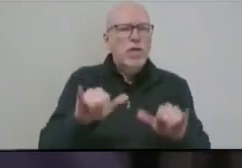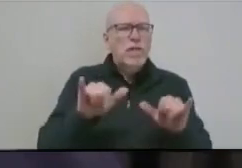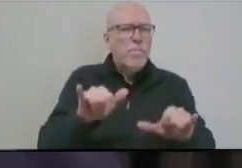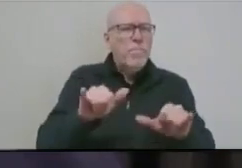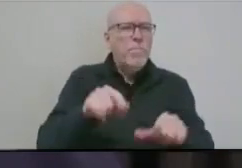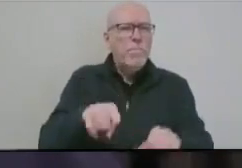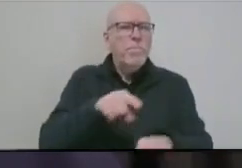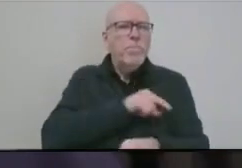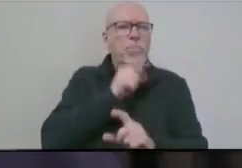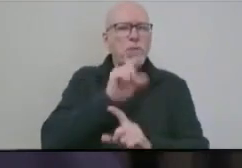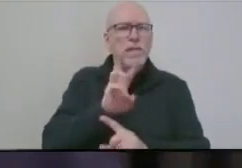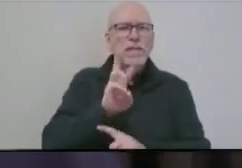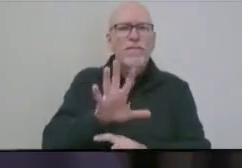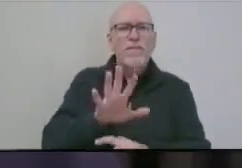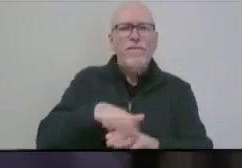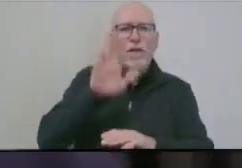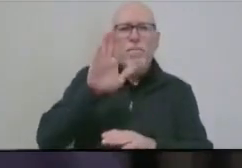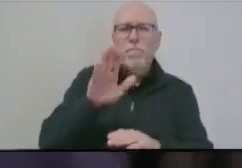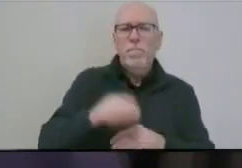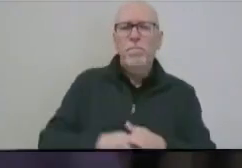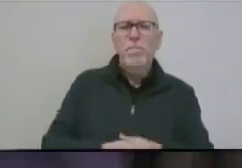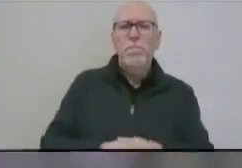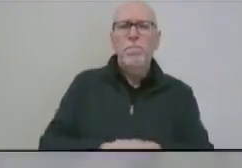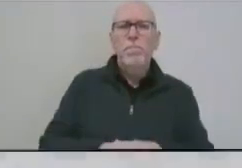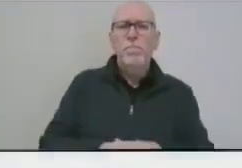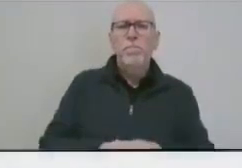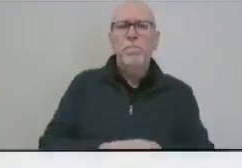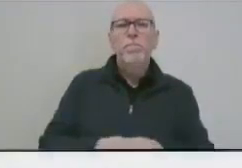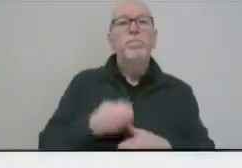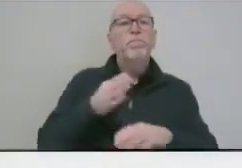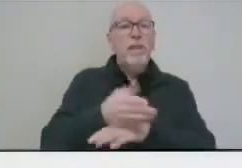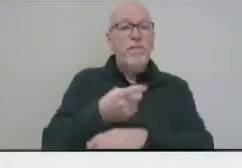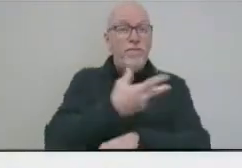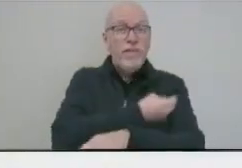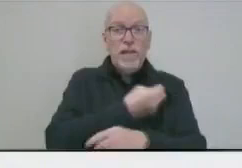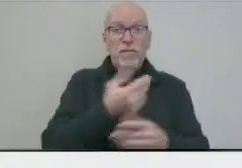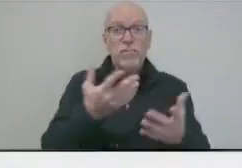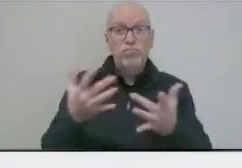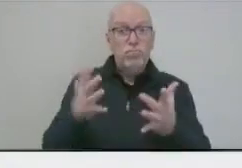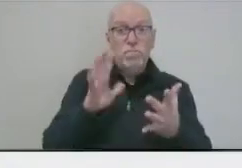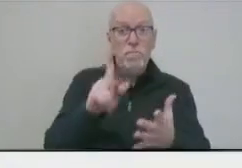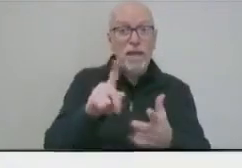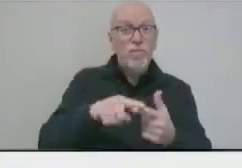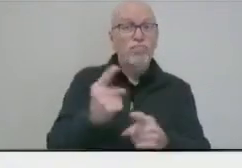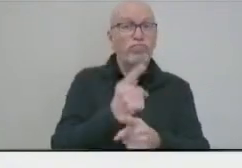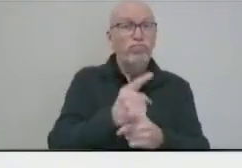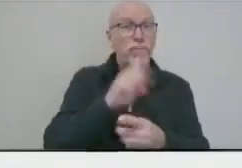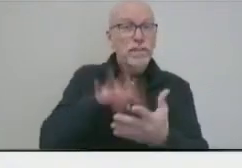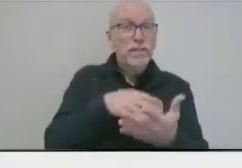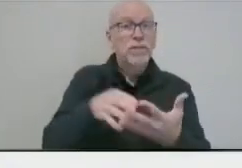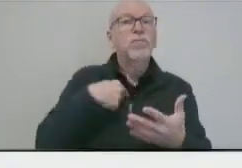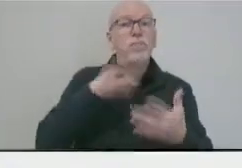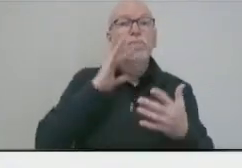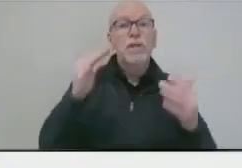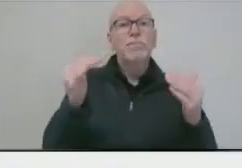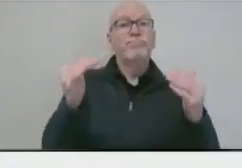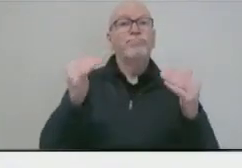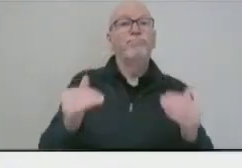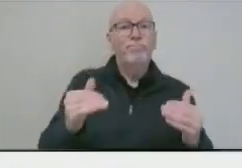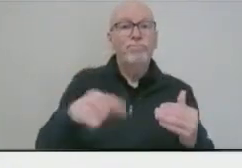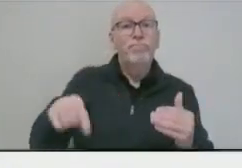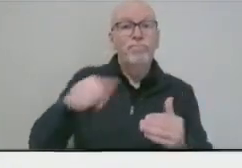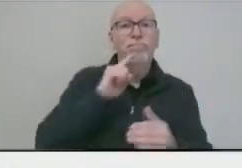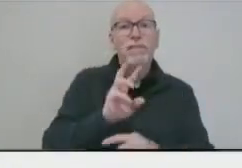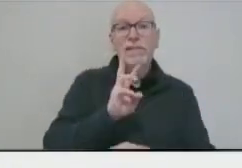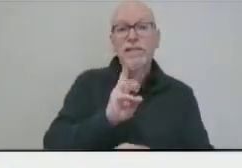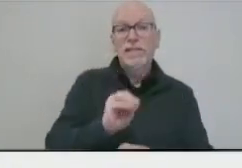age 65 and older. Once the vaccine deliveries get back on schedule, our plan is to open eligibility up to Hoosiers age 60